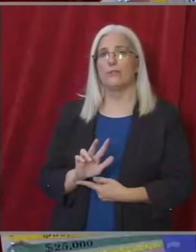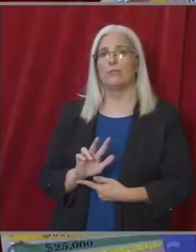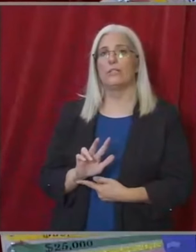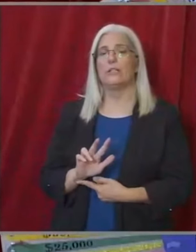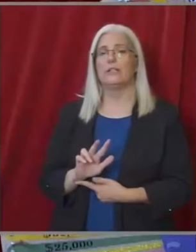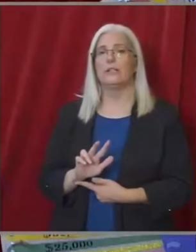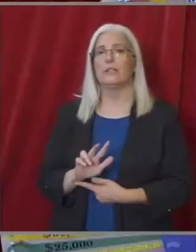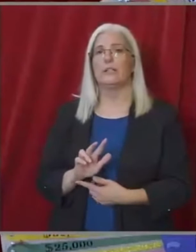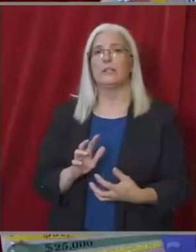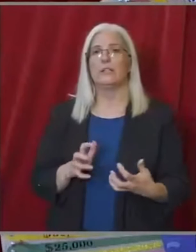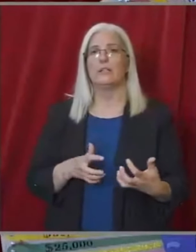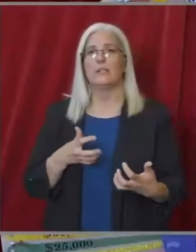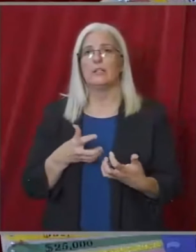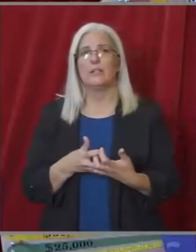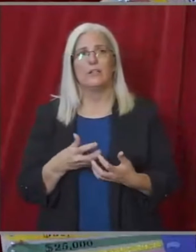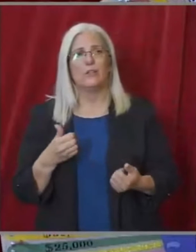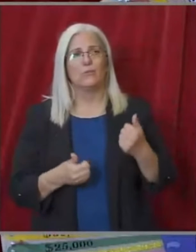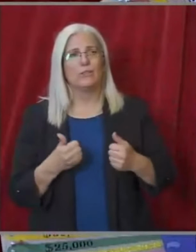43. Where's